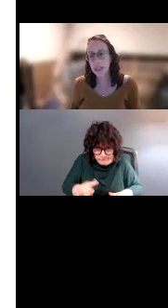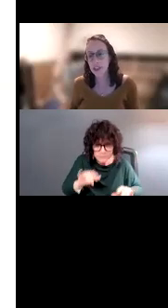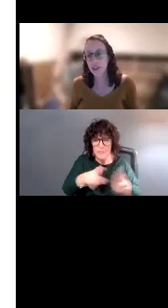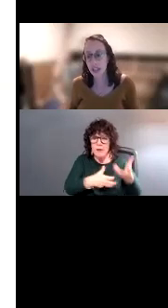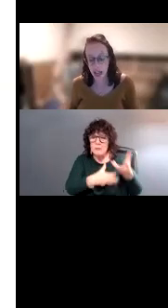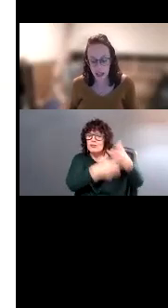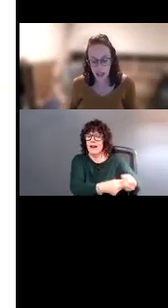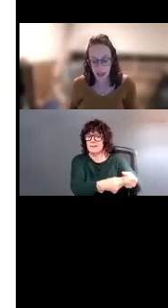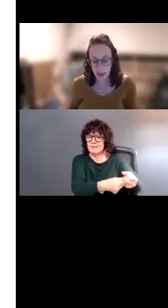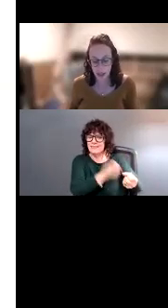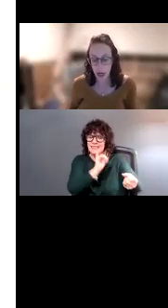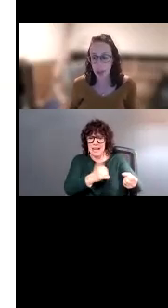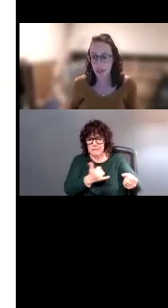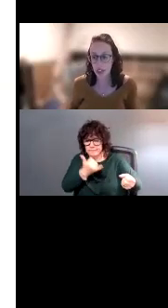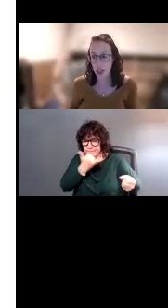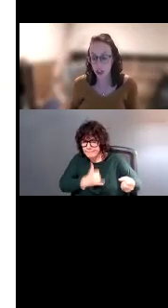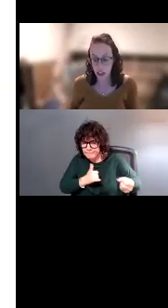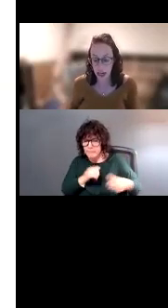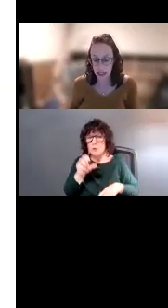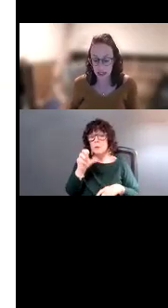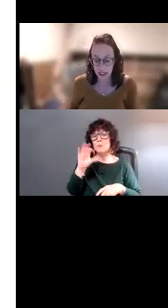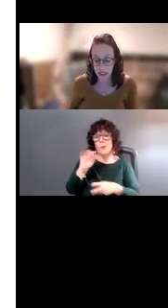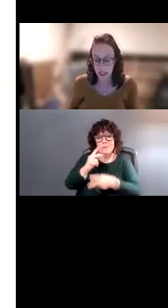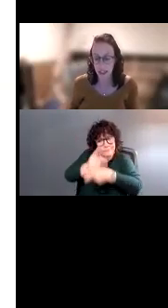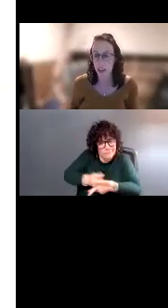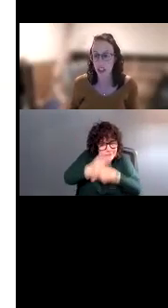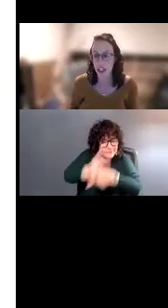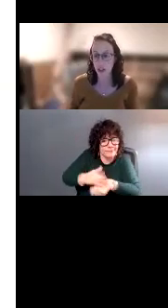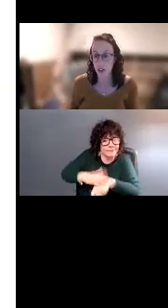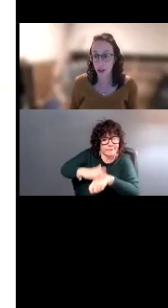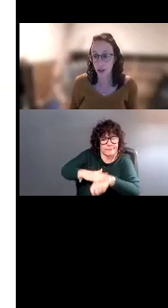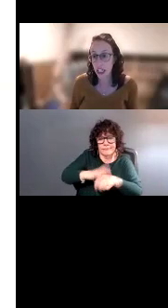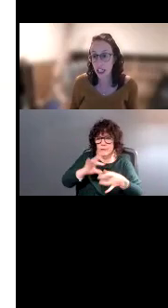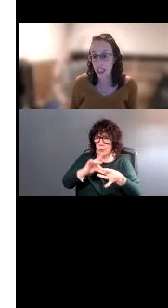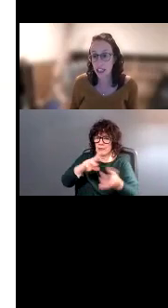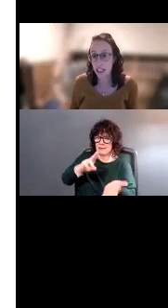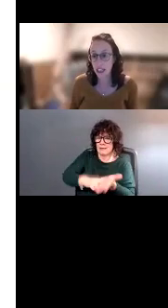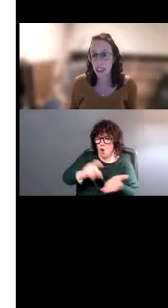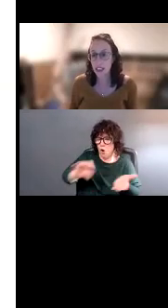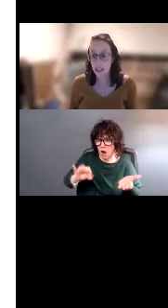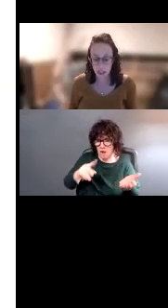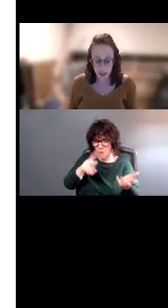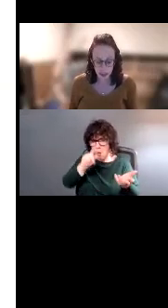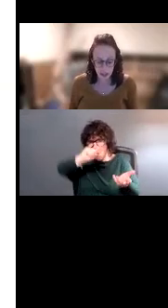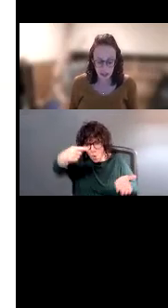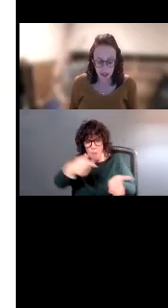Another tip is to get a copy of the contract in the language that you negotiated in.